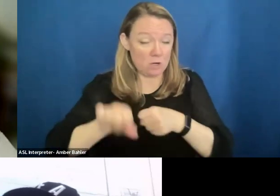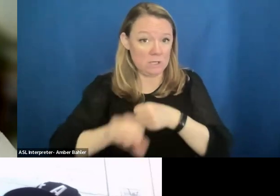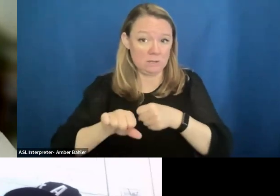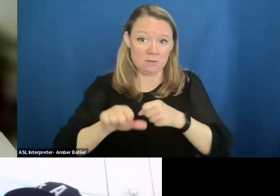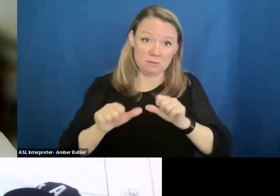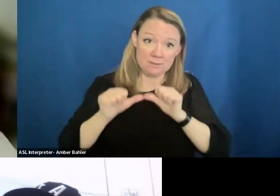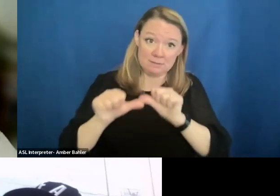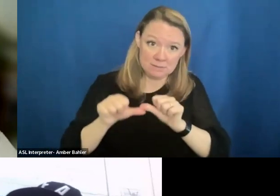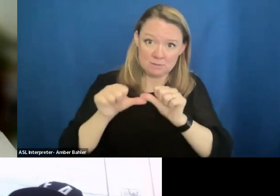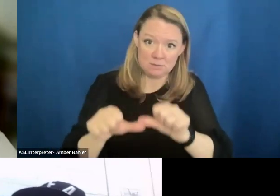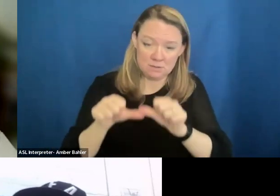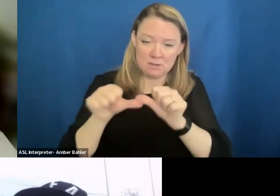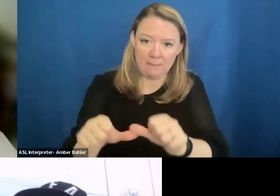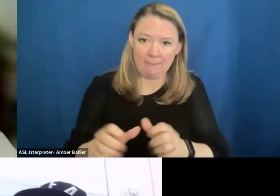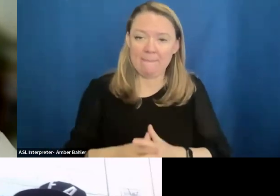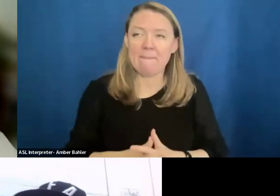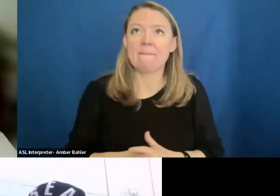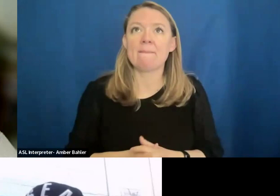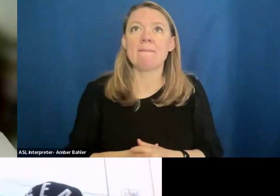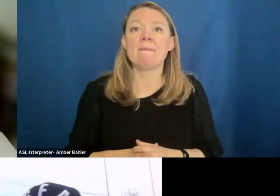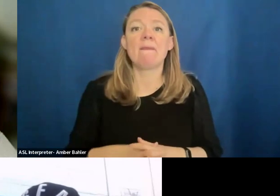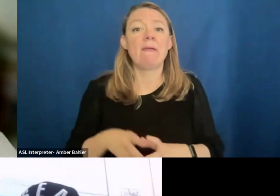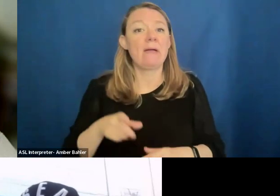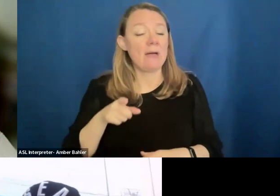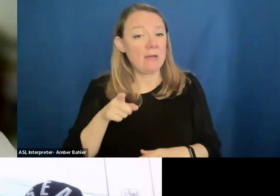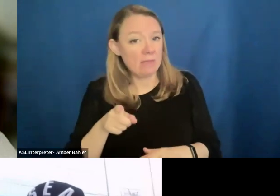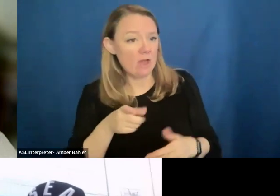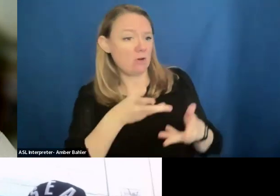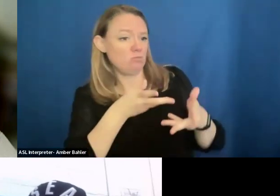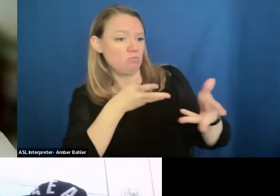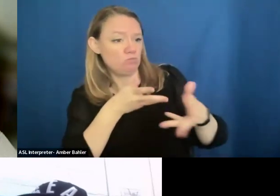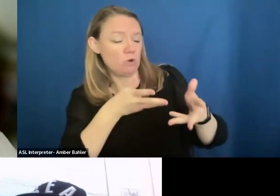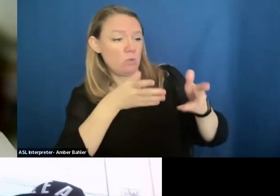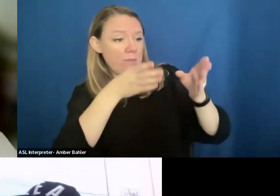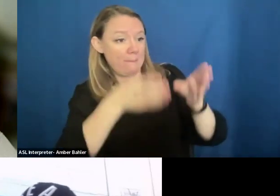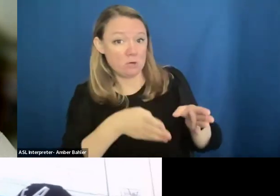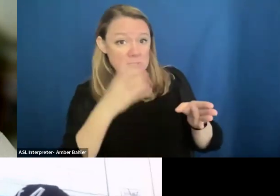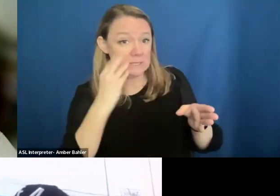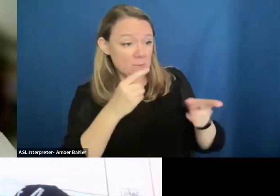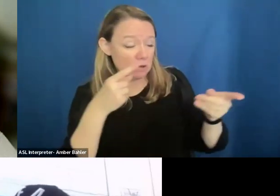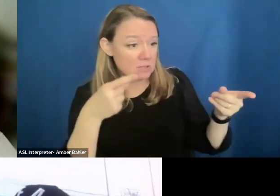addressing people that are in crisis on a regular basis, and not